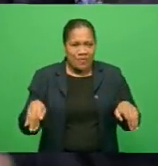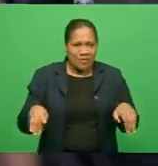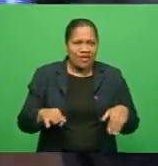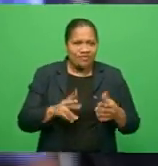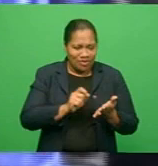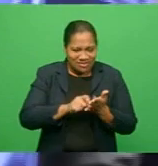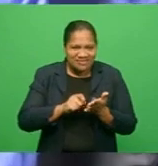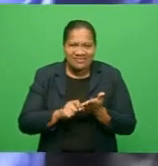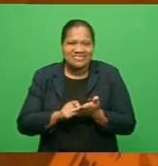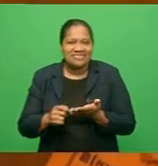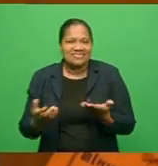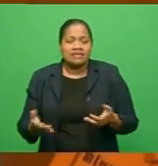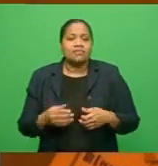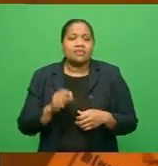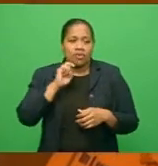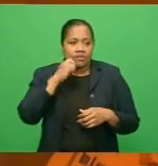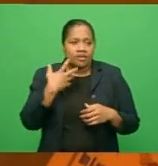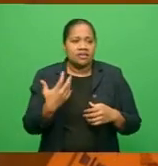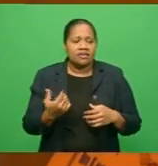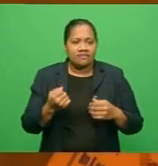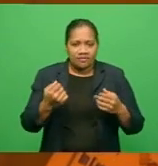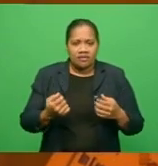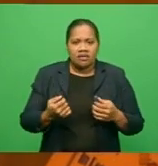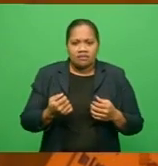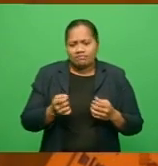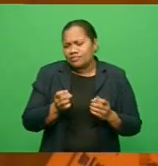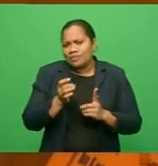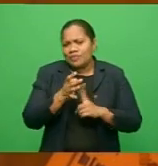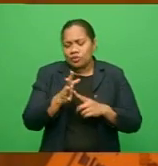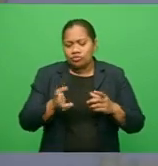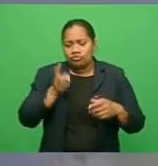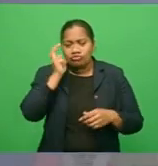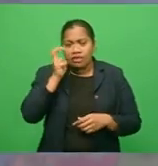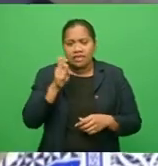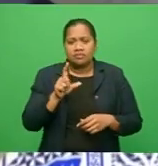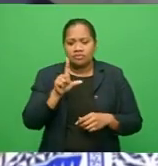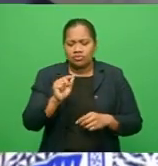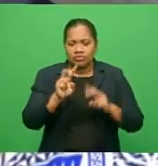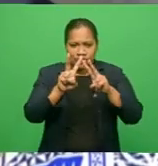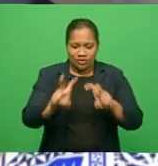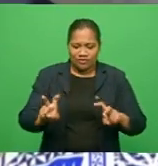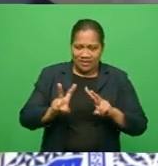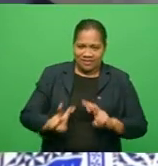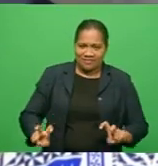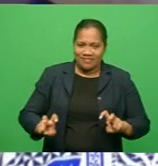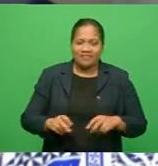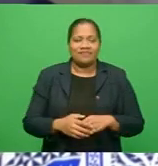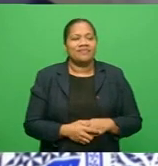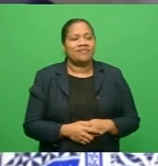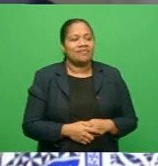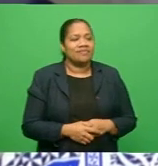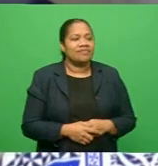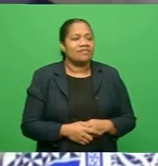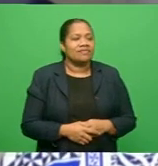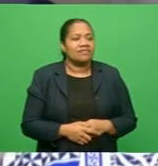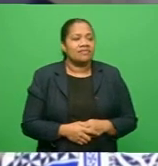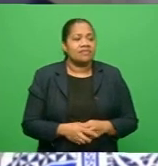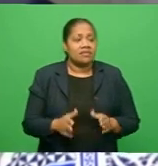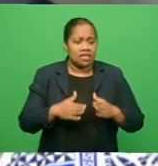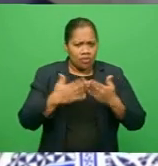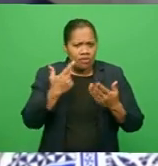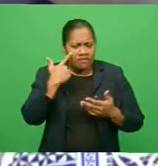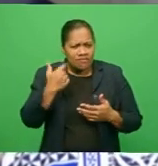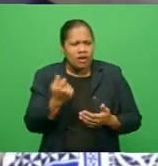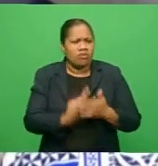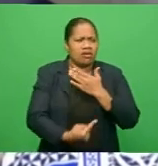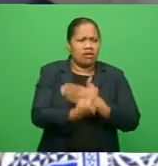the enumerators will be given specialised training to carry out the survey. We find that it's always useful to